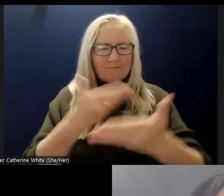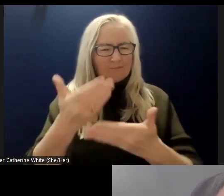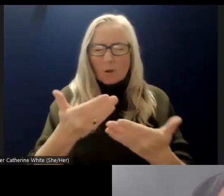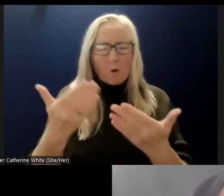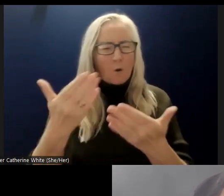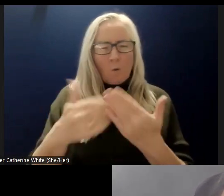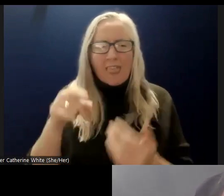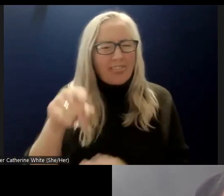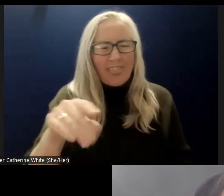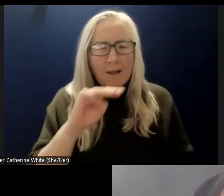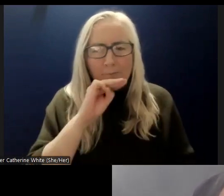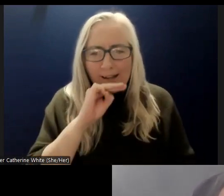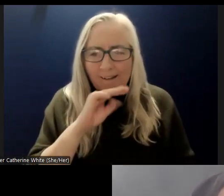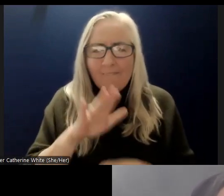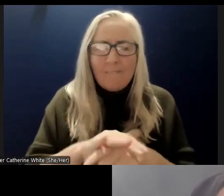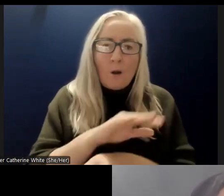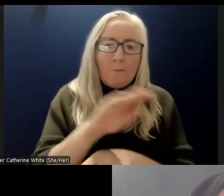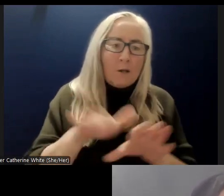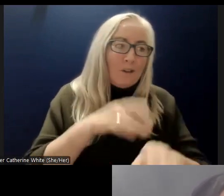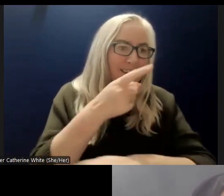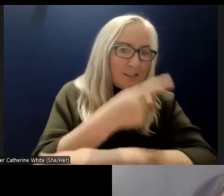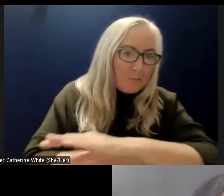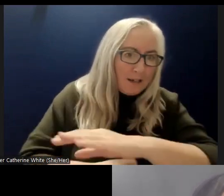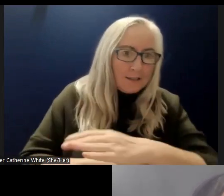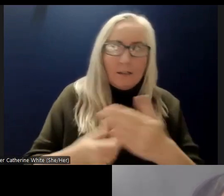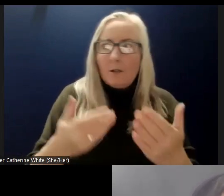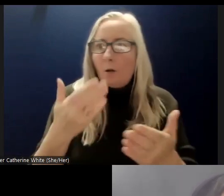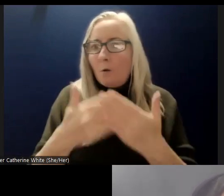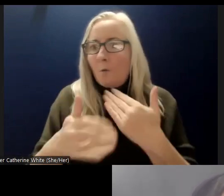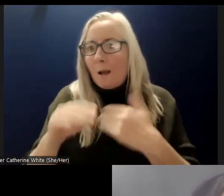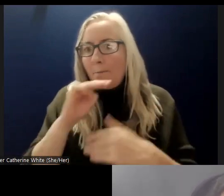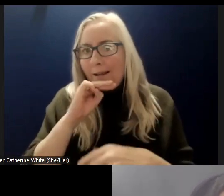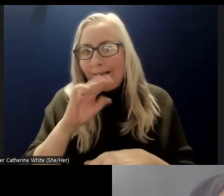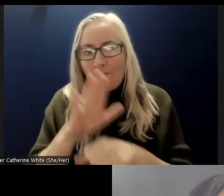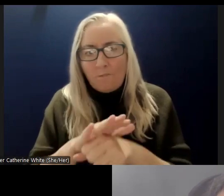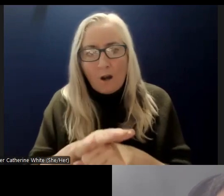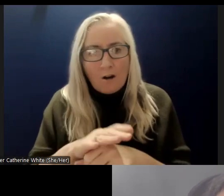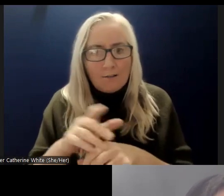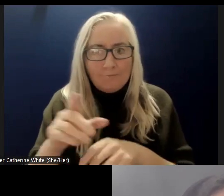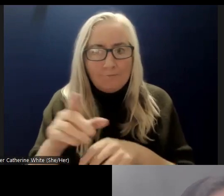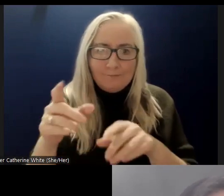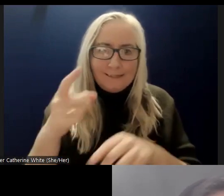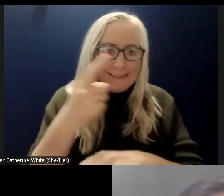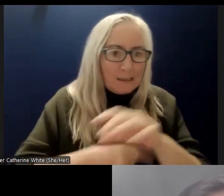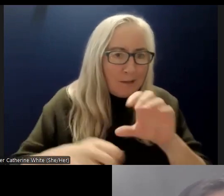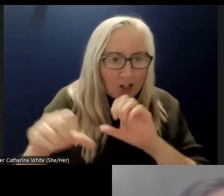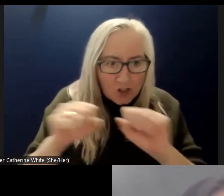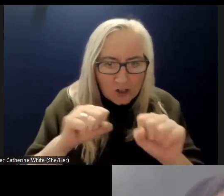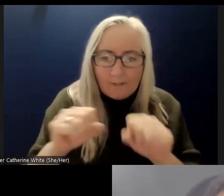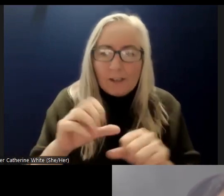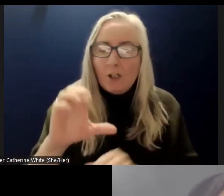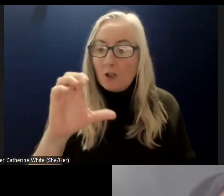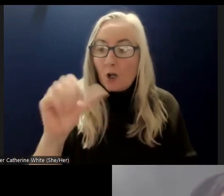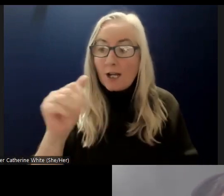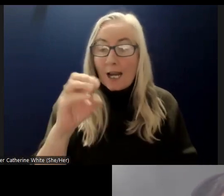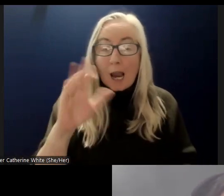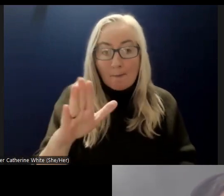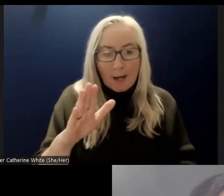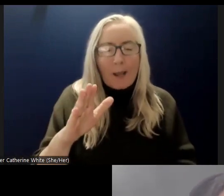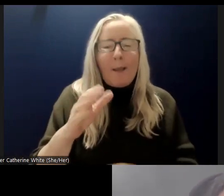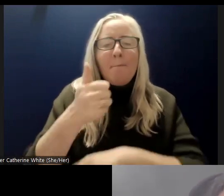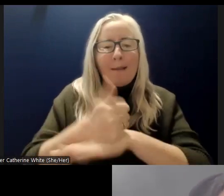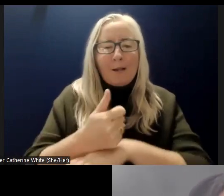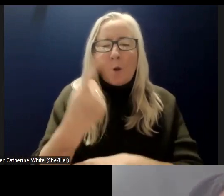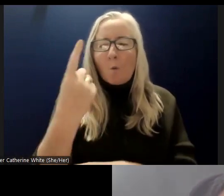mean for people with disabilities? What does that mean for disability services? And while Carmel is based in one health